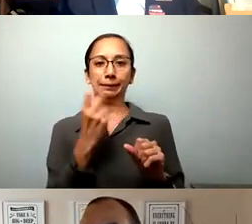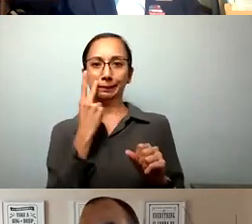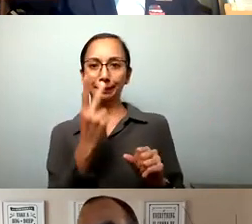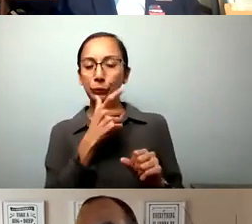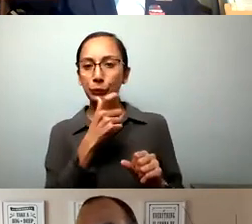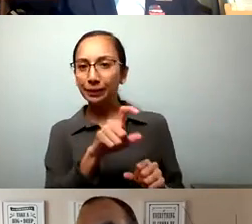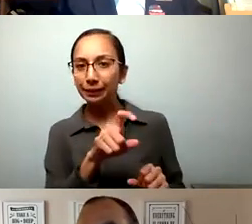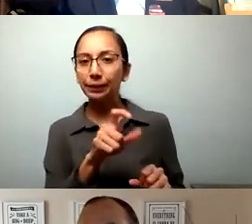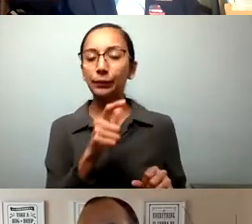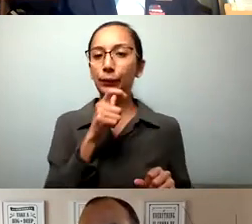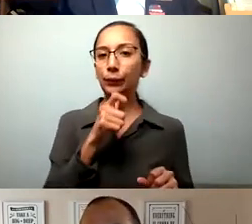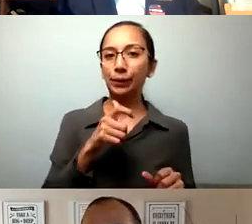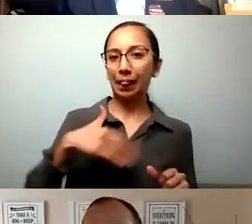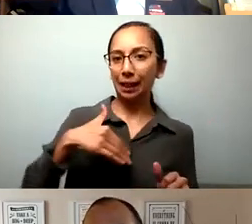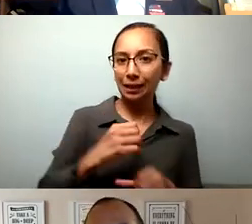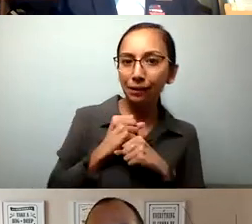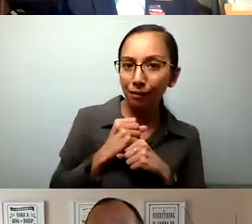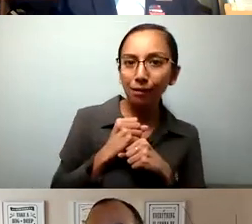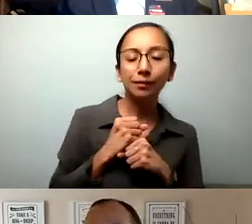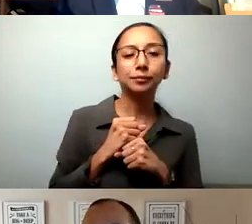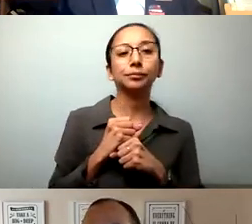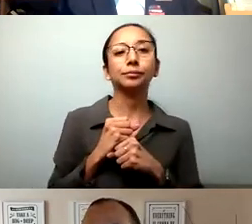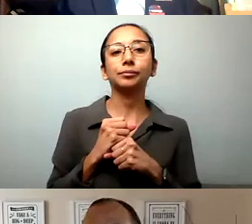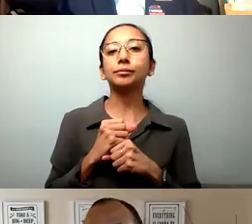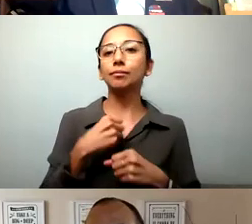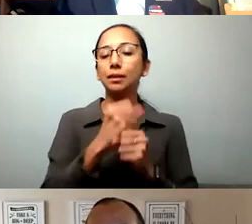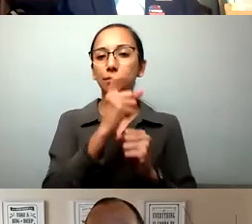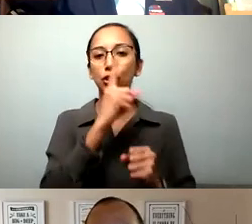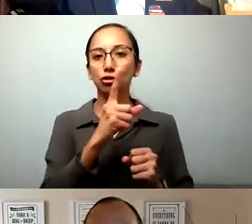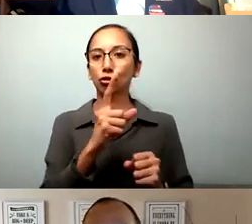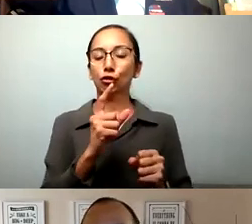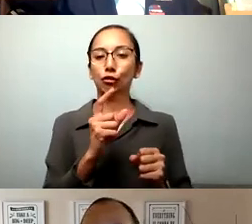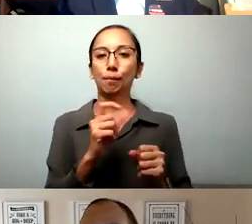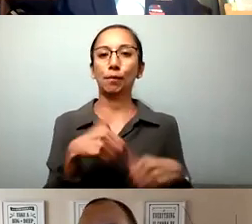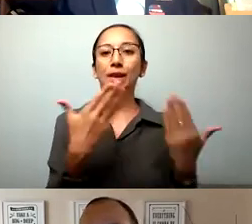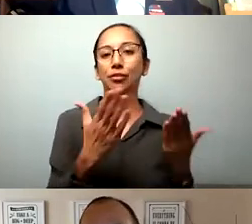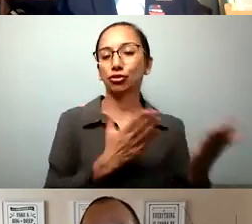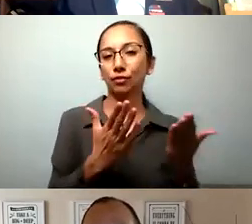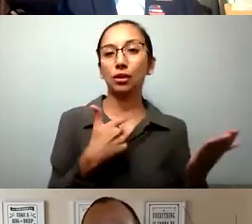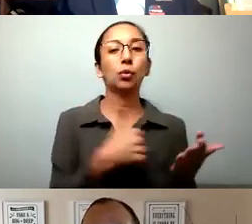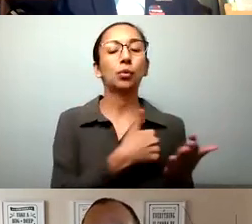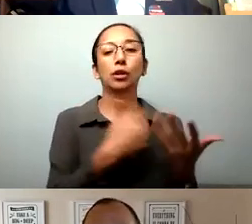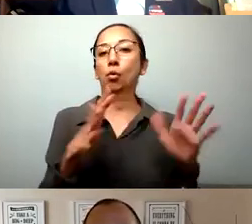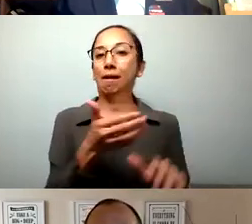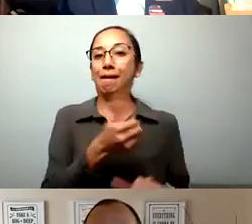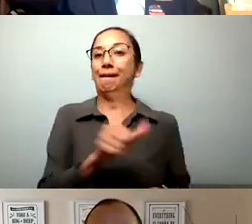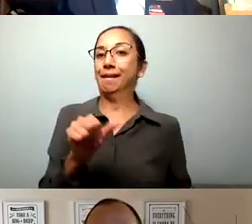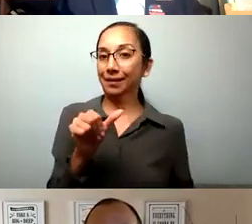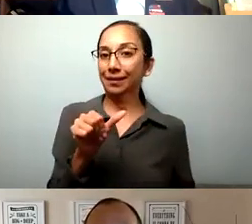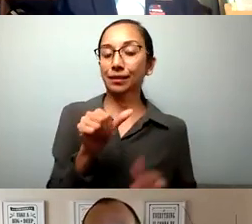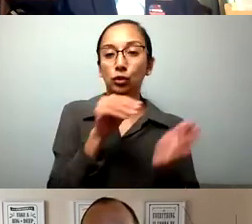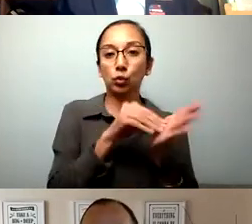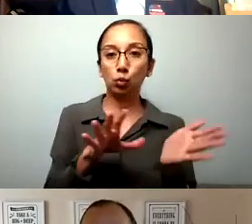or those that may have not received it, and be able to backfill and provide those services. We don't want any student during this time to go without any